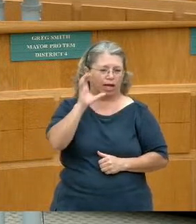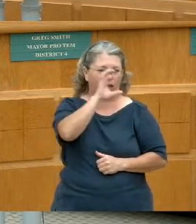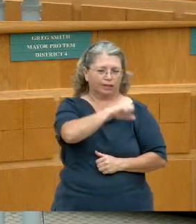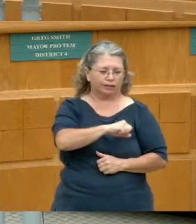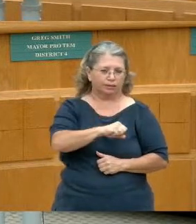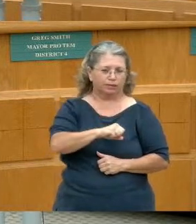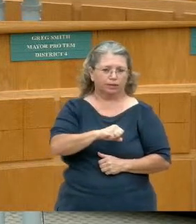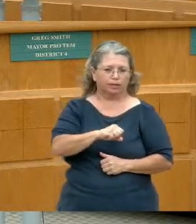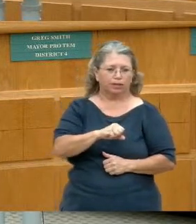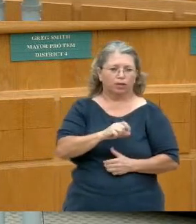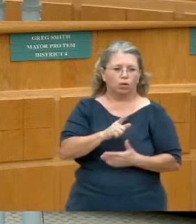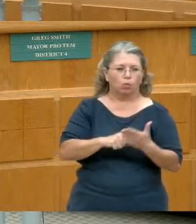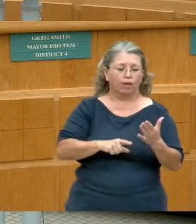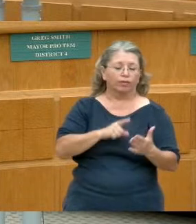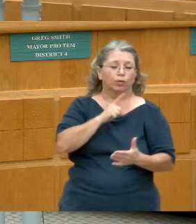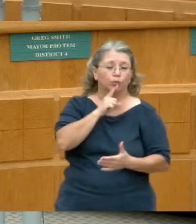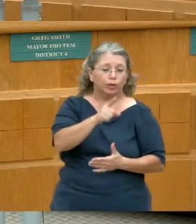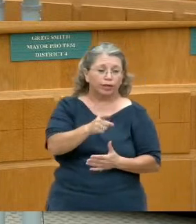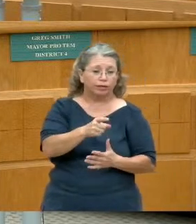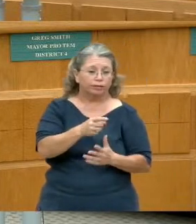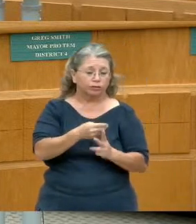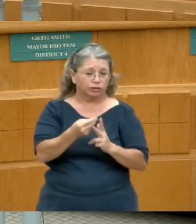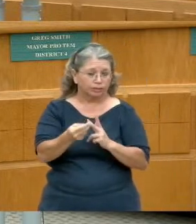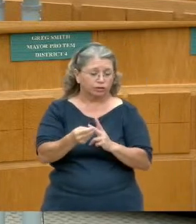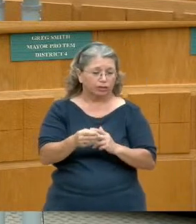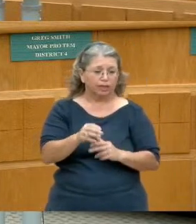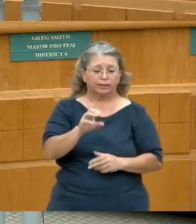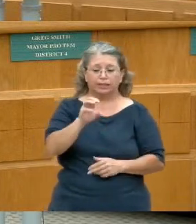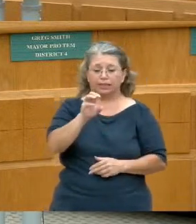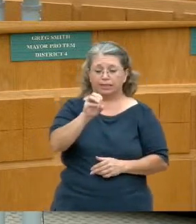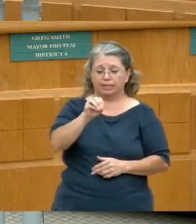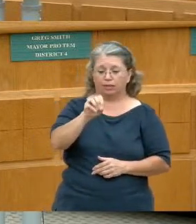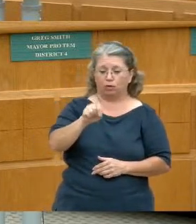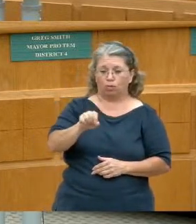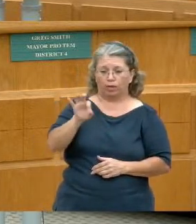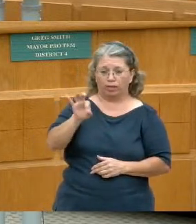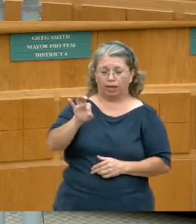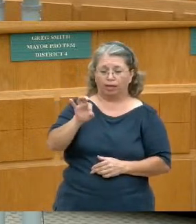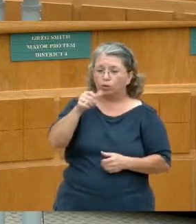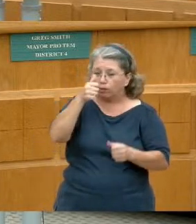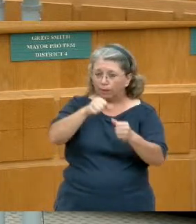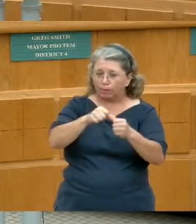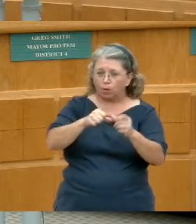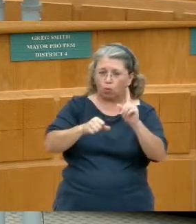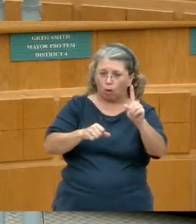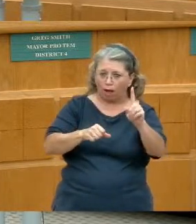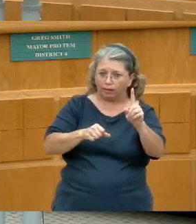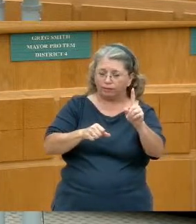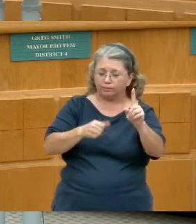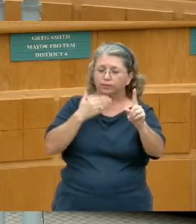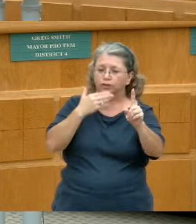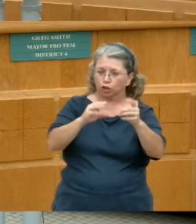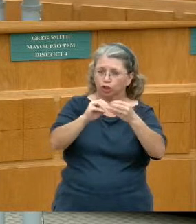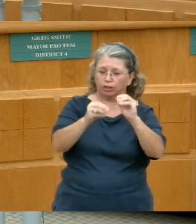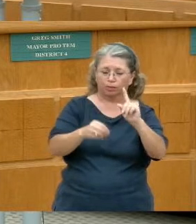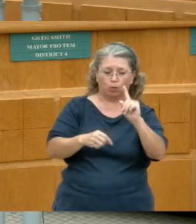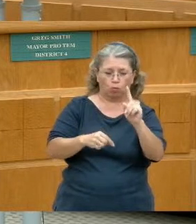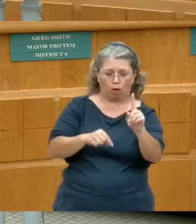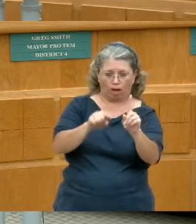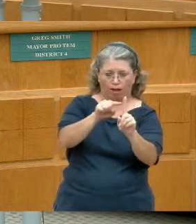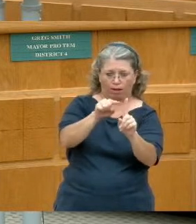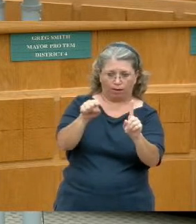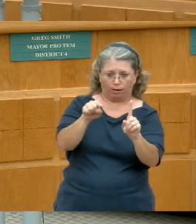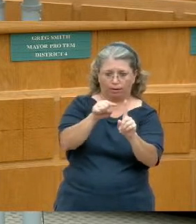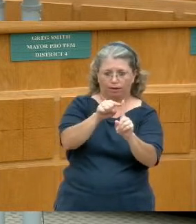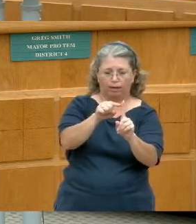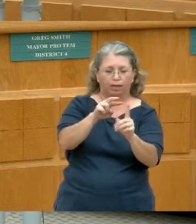interventions that are in place. It's 0.9, so 1 is the magic number. 1 makes it so that you don't have an